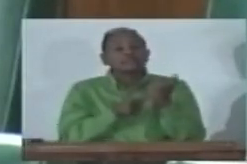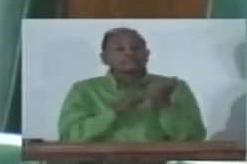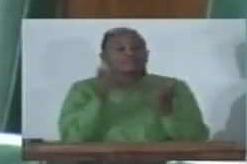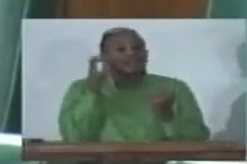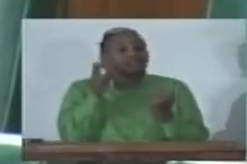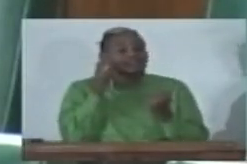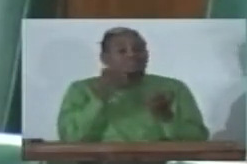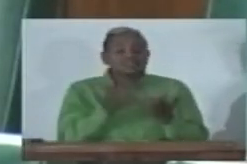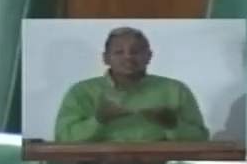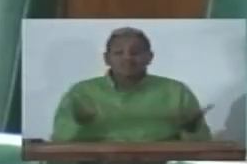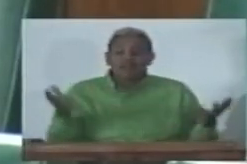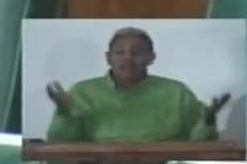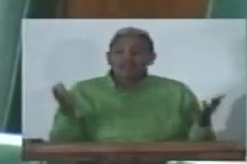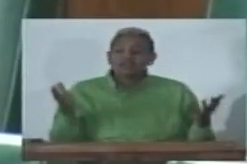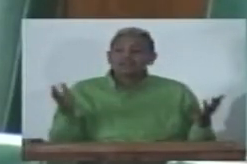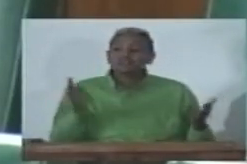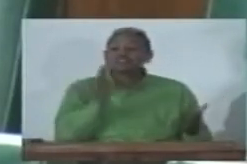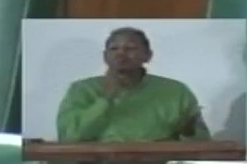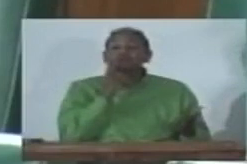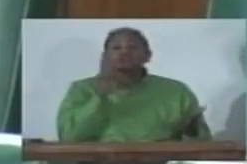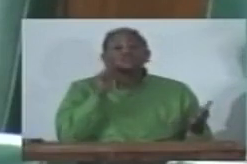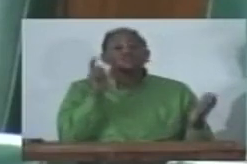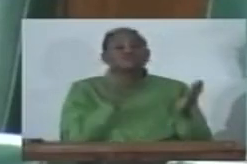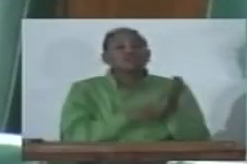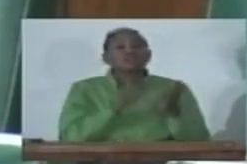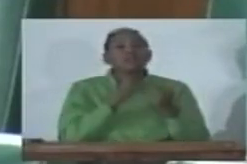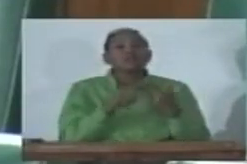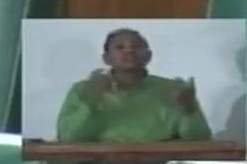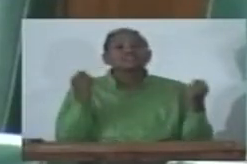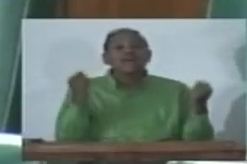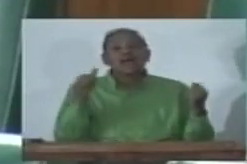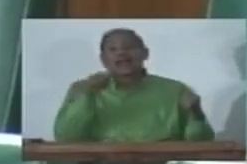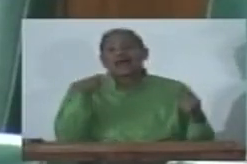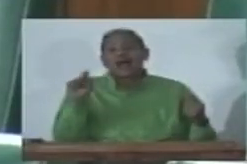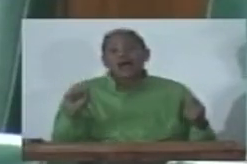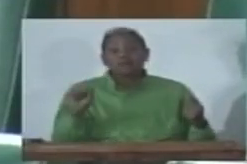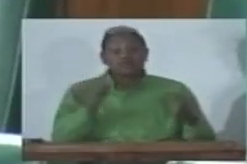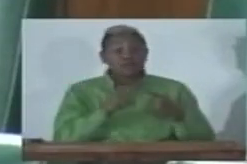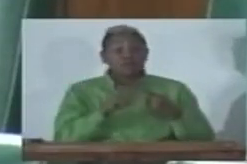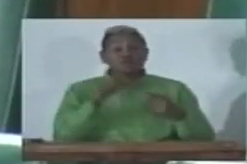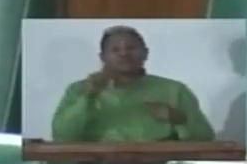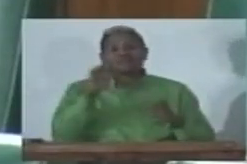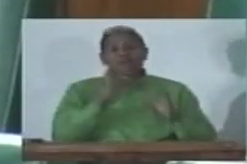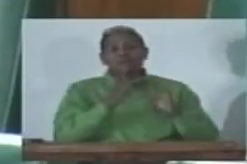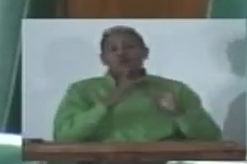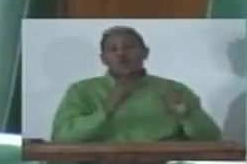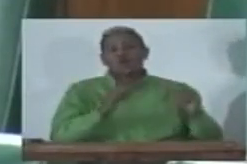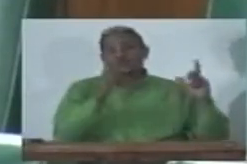device, speech recognition and sign language apps, and browsers.